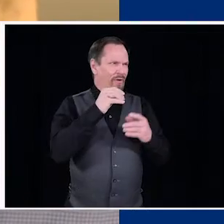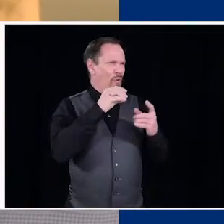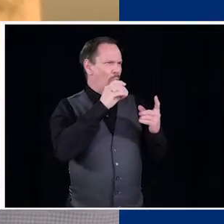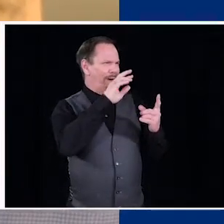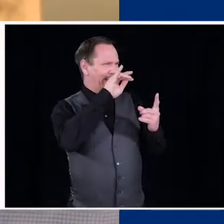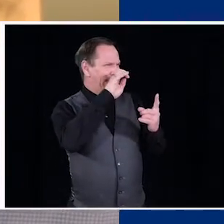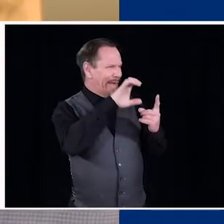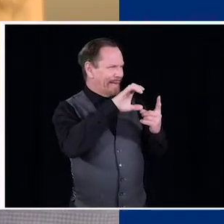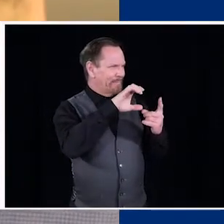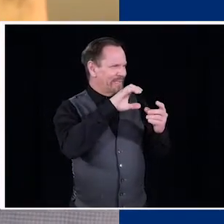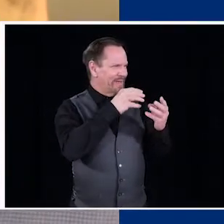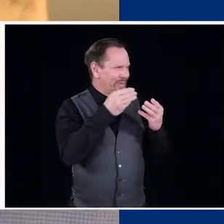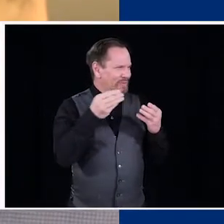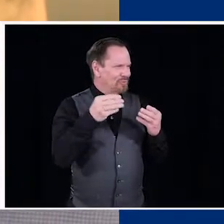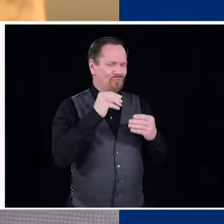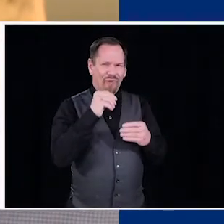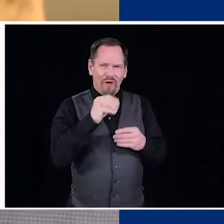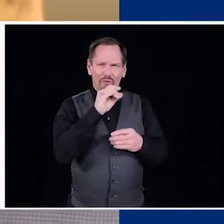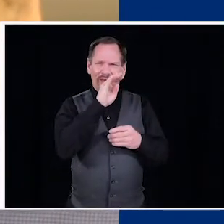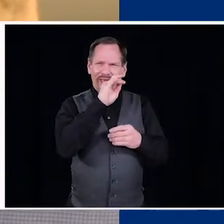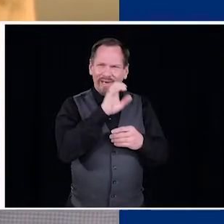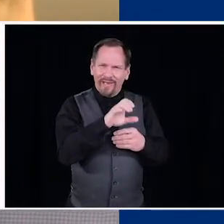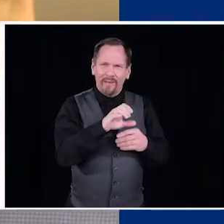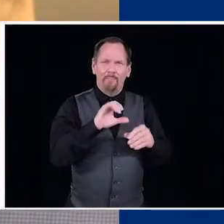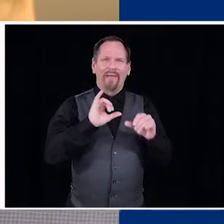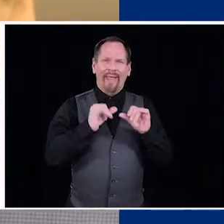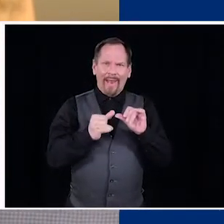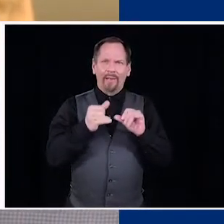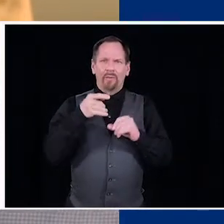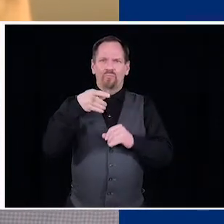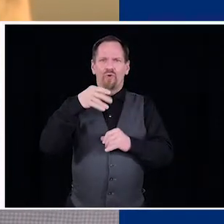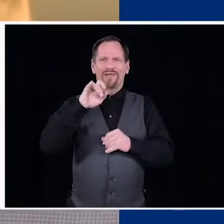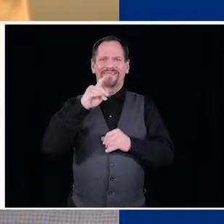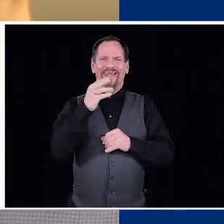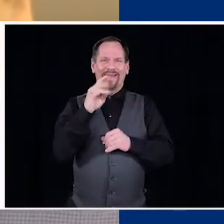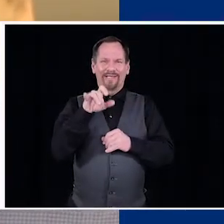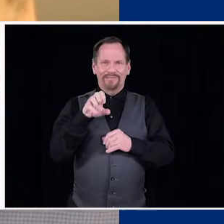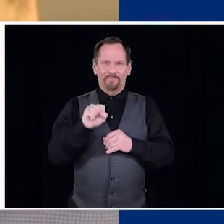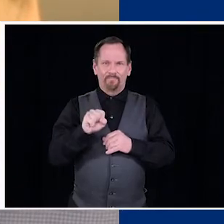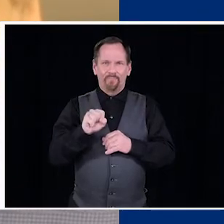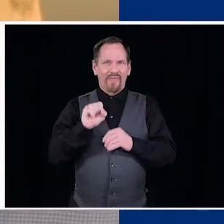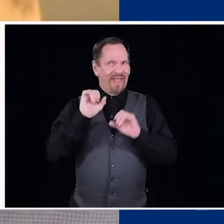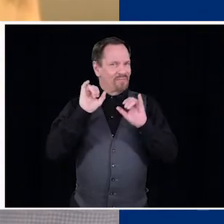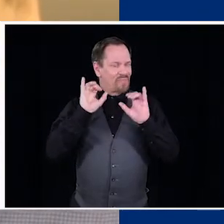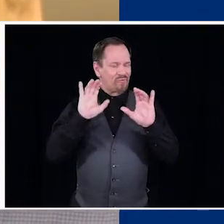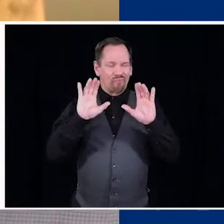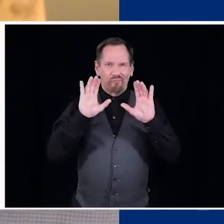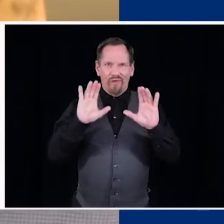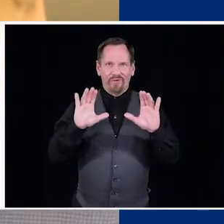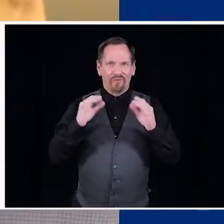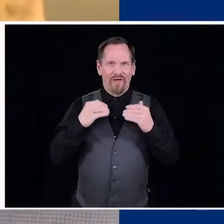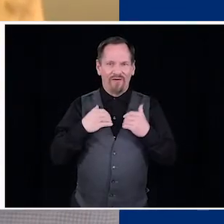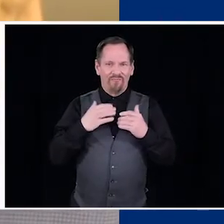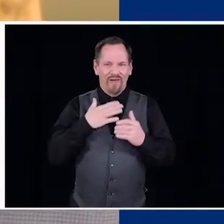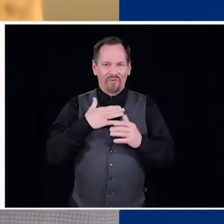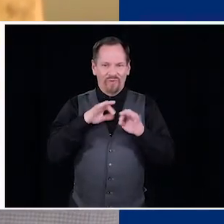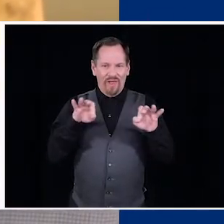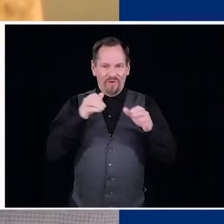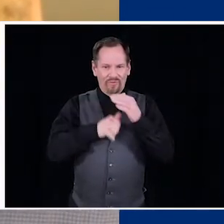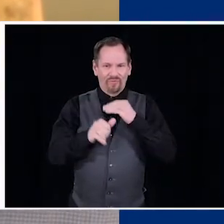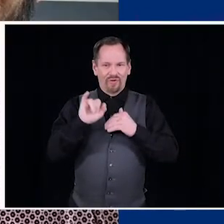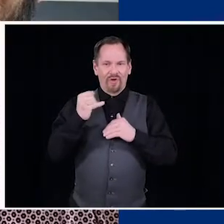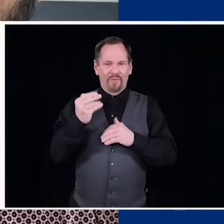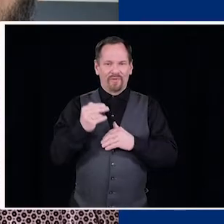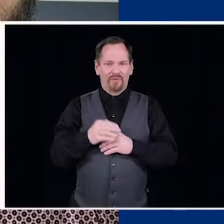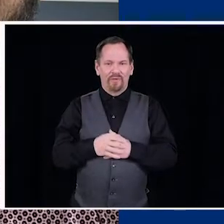into non-organic mechanical prosthetics. It has been an honor to complete this milestone in my life while under the guidance of Johns